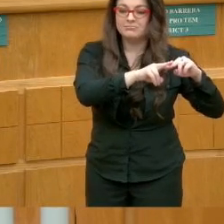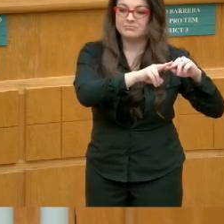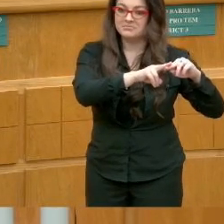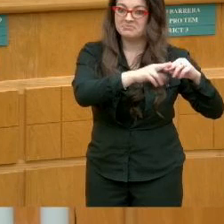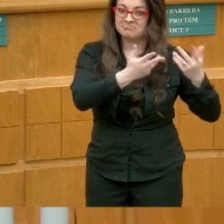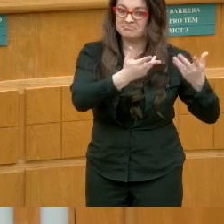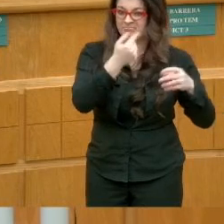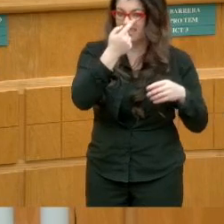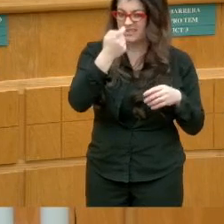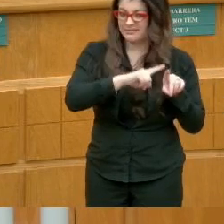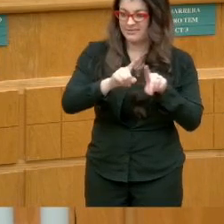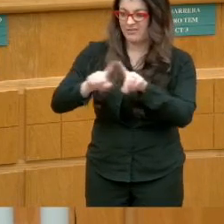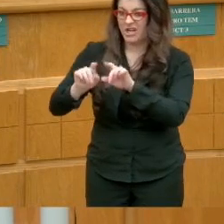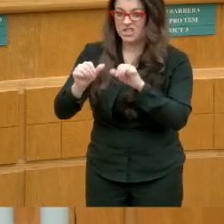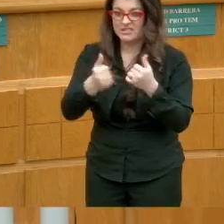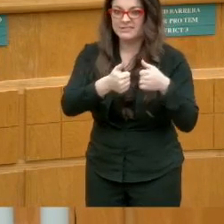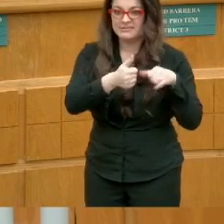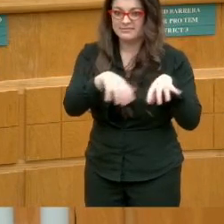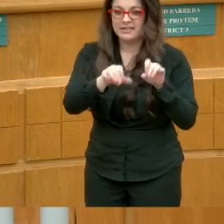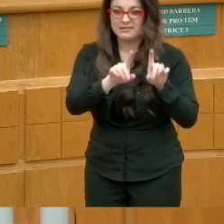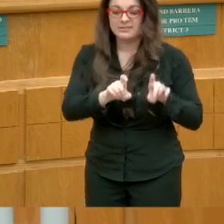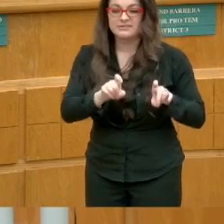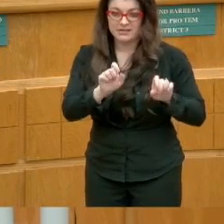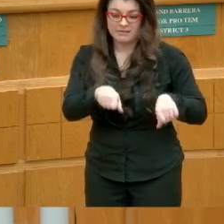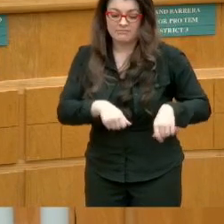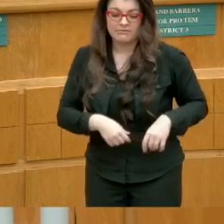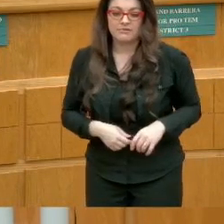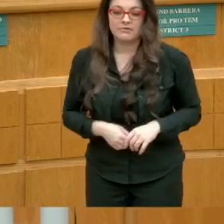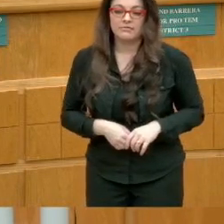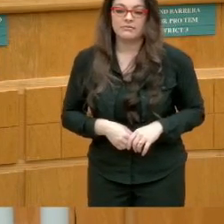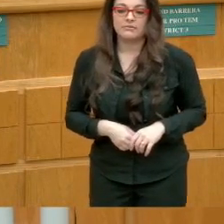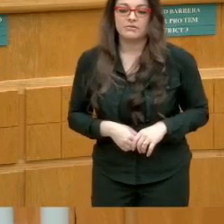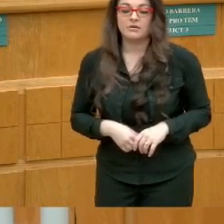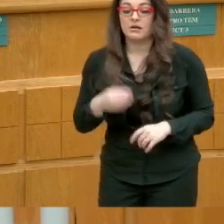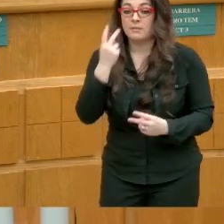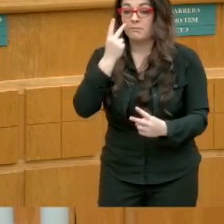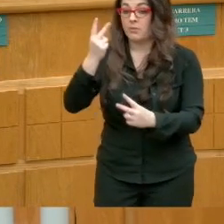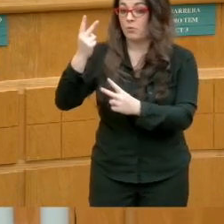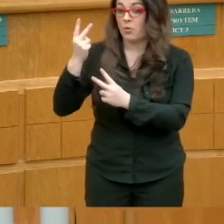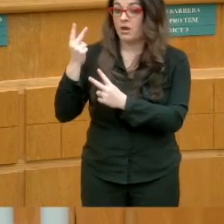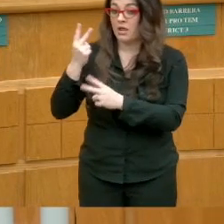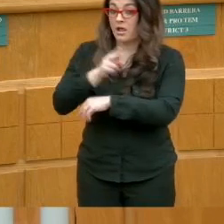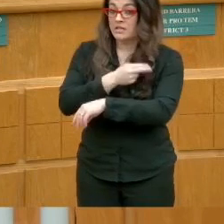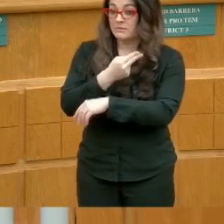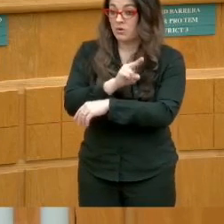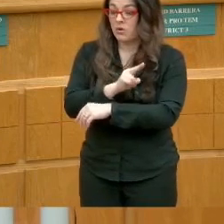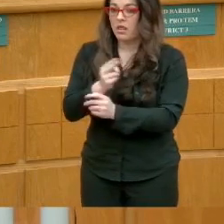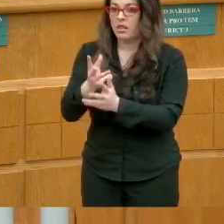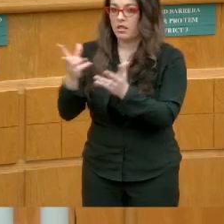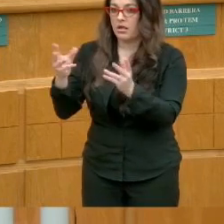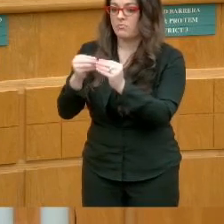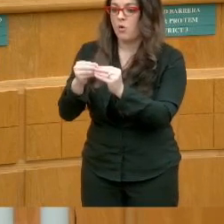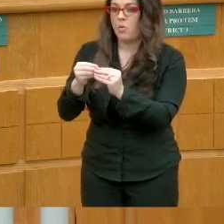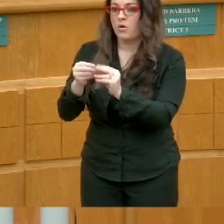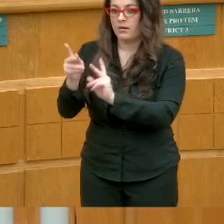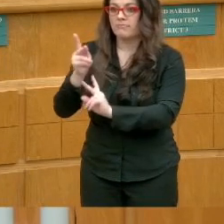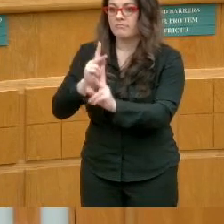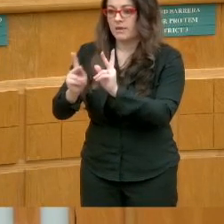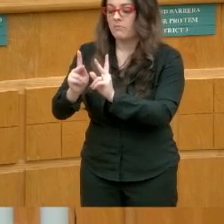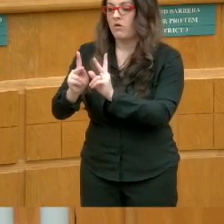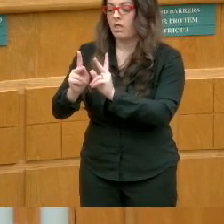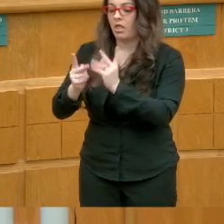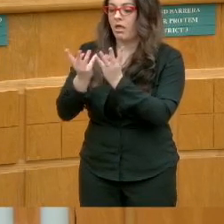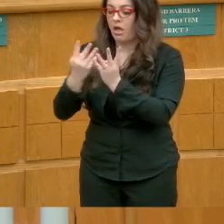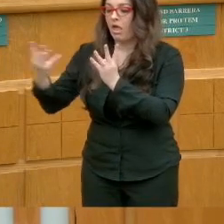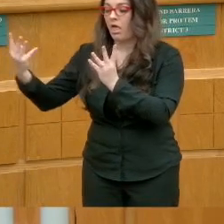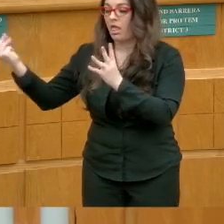at the Memorial drive-through, with the number of persons that we're bringing through that drive-through increasing, the number of tests being analyzed is